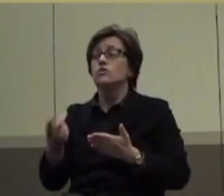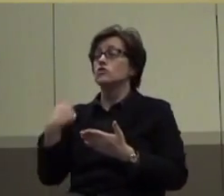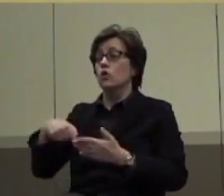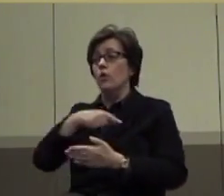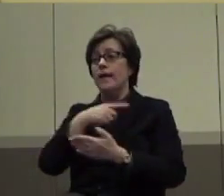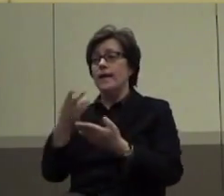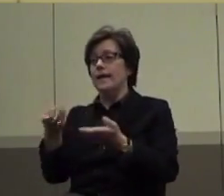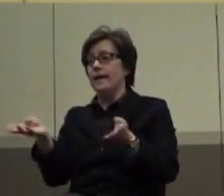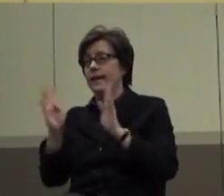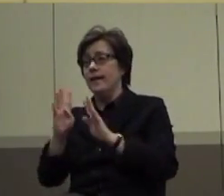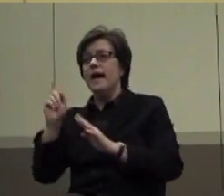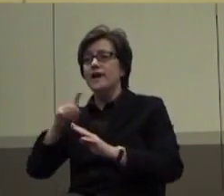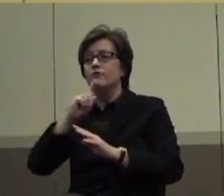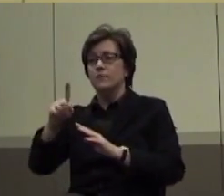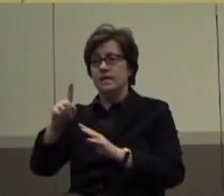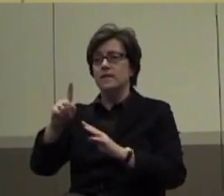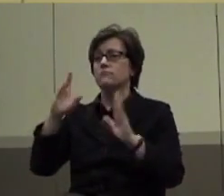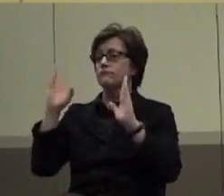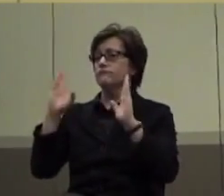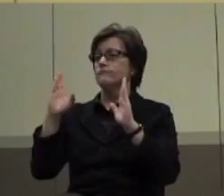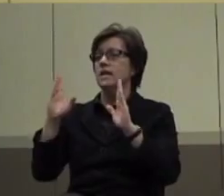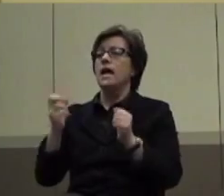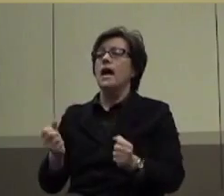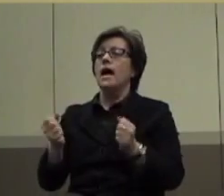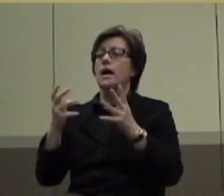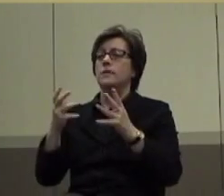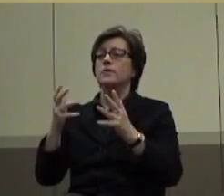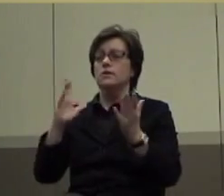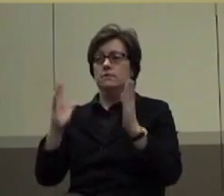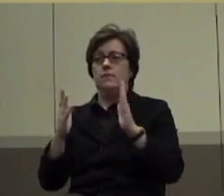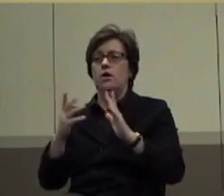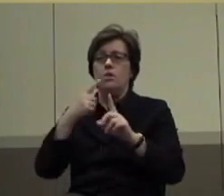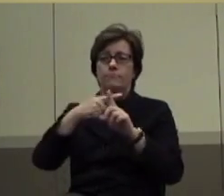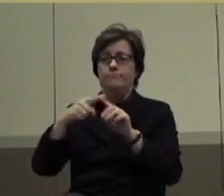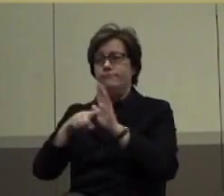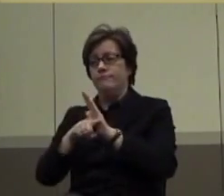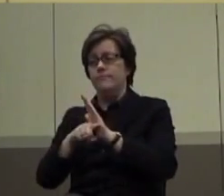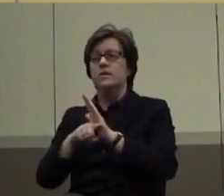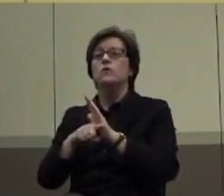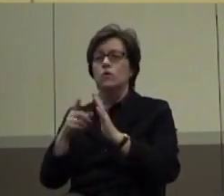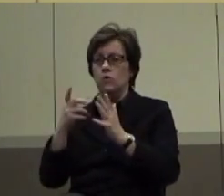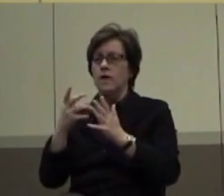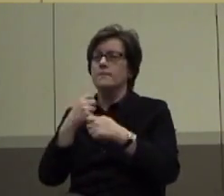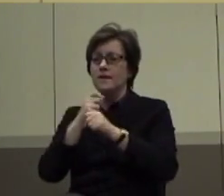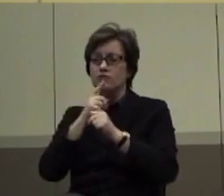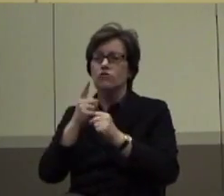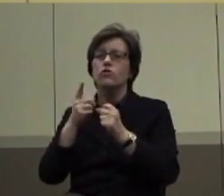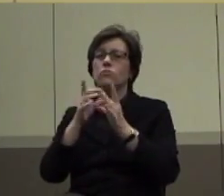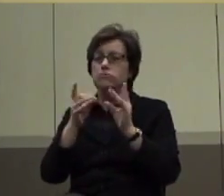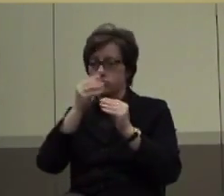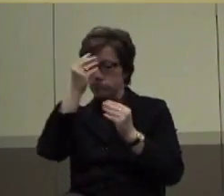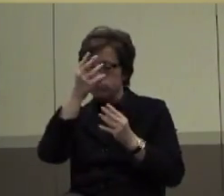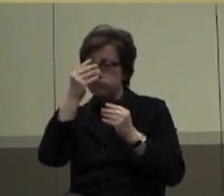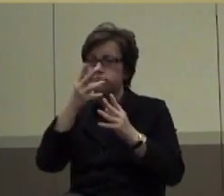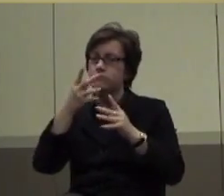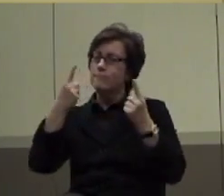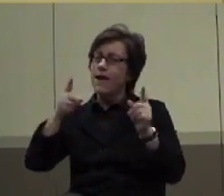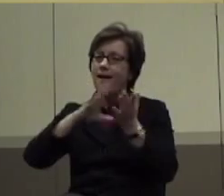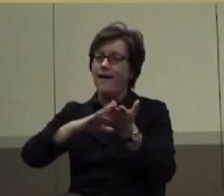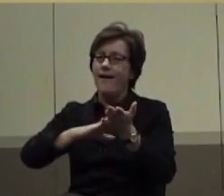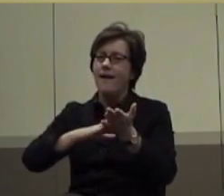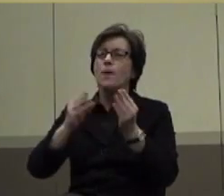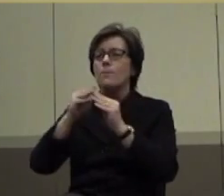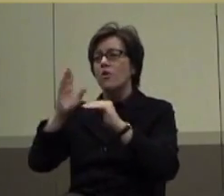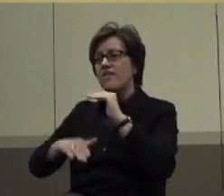attentive to the ratio of praise to reprimand, and we're going to have to make sure that he gets far more messages of success than he does failure.